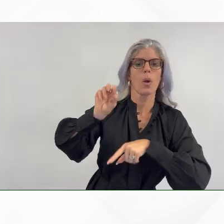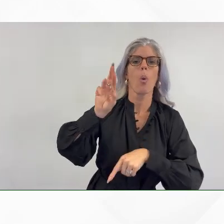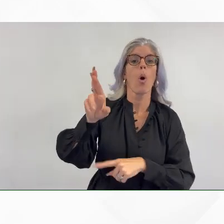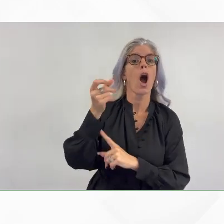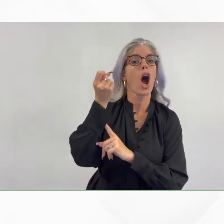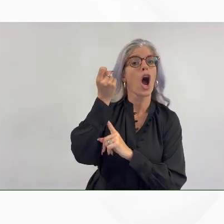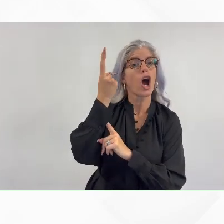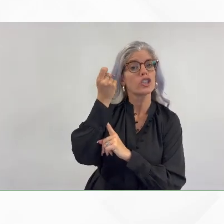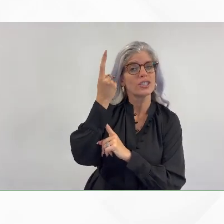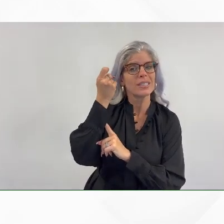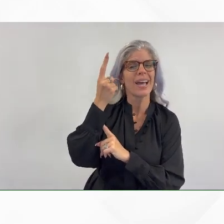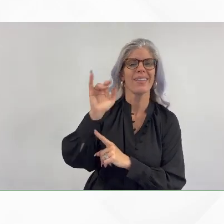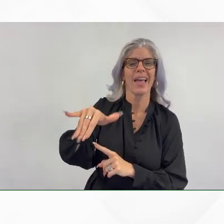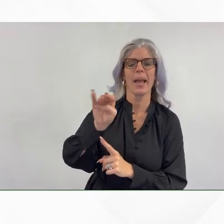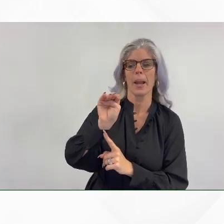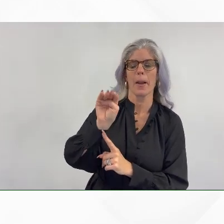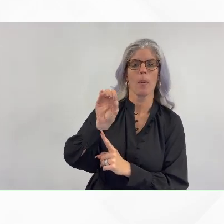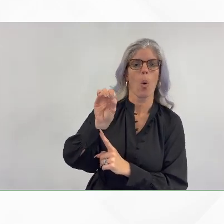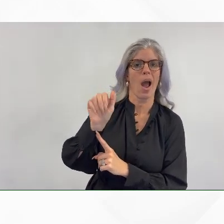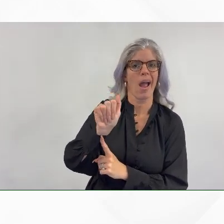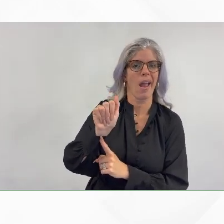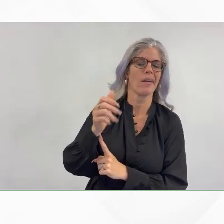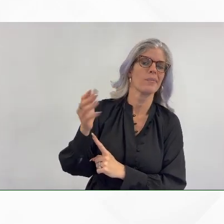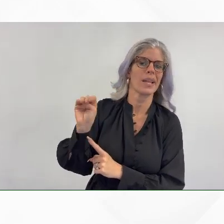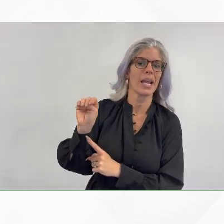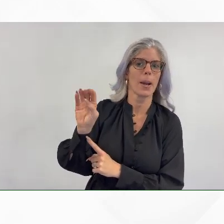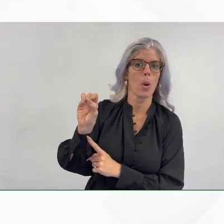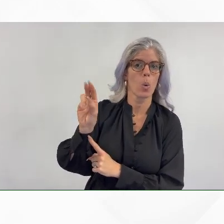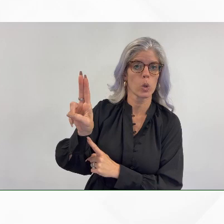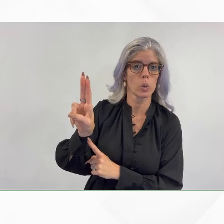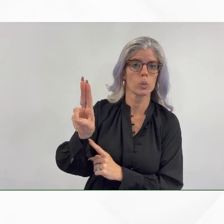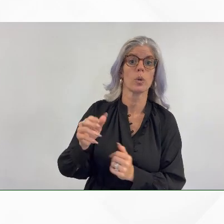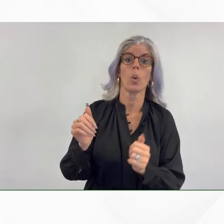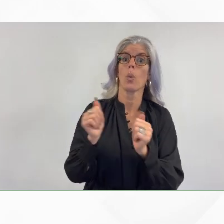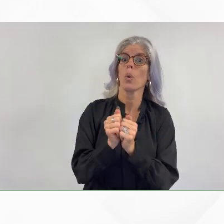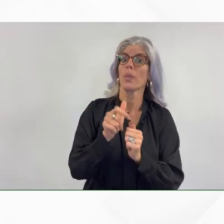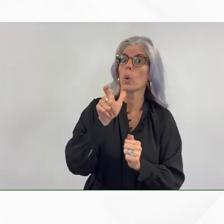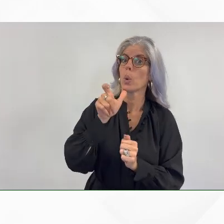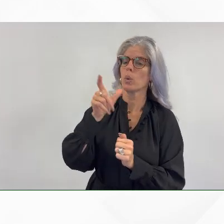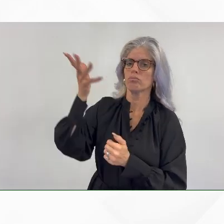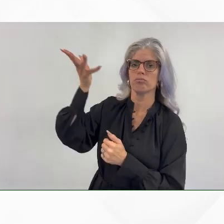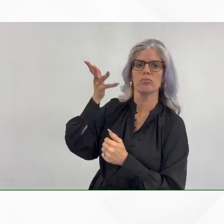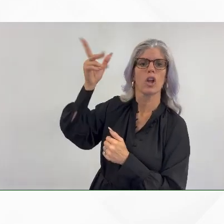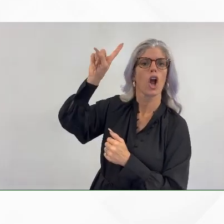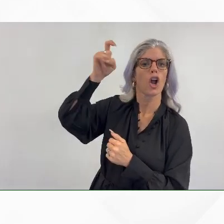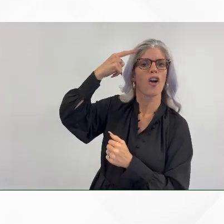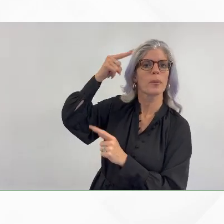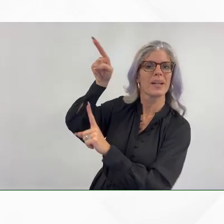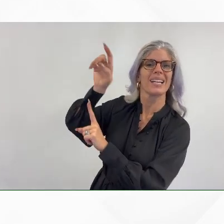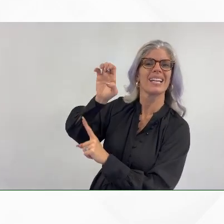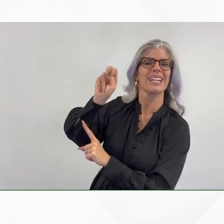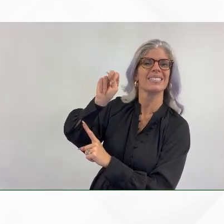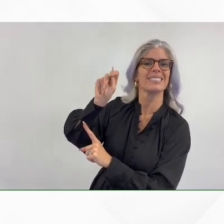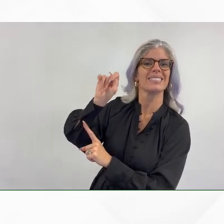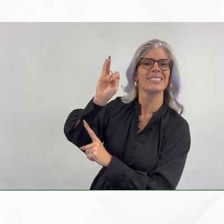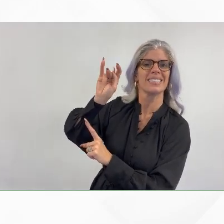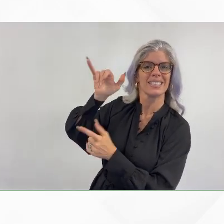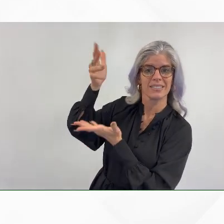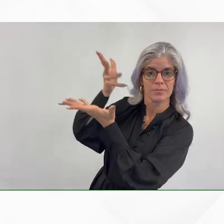PA program. For example, according to FEMA, governments, not houses of